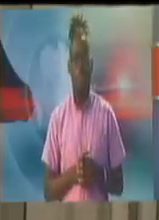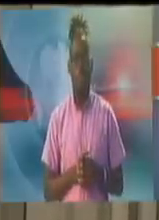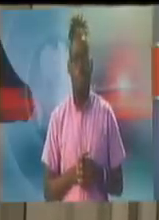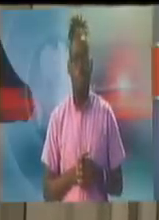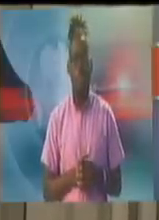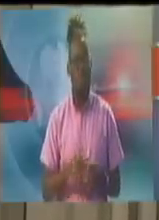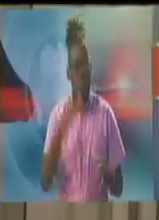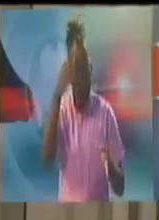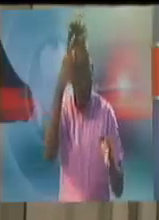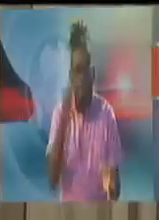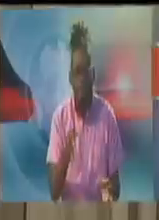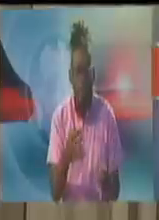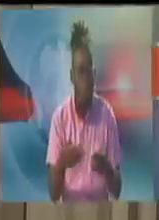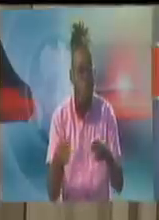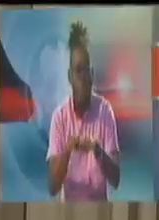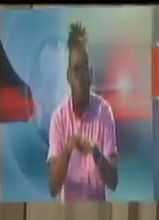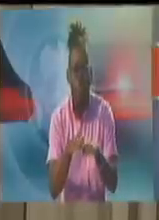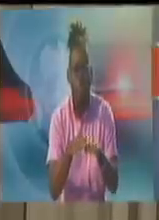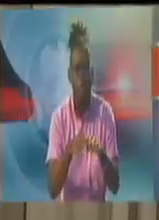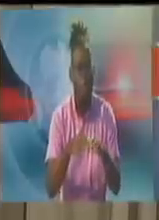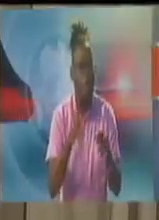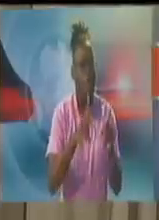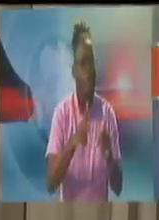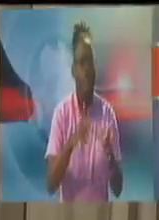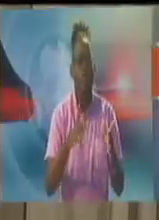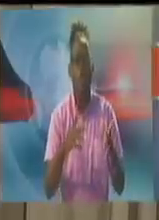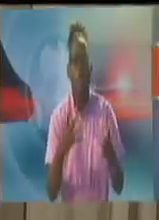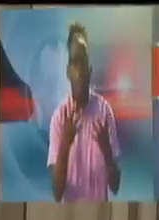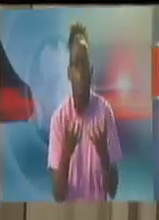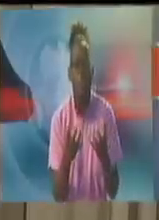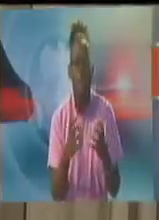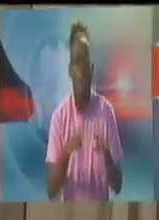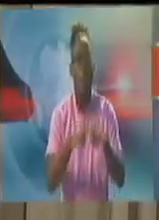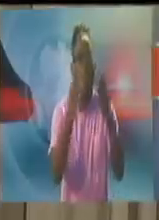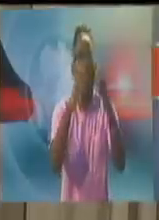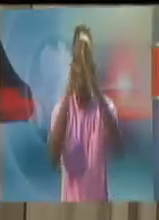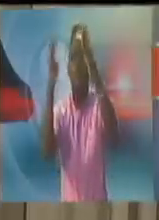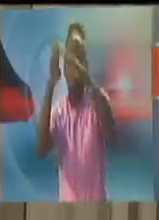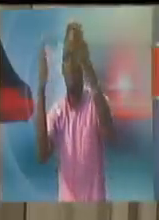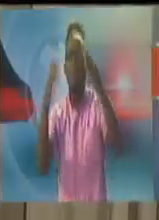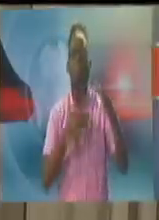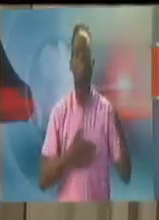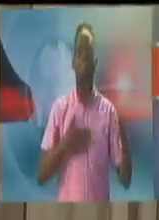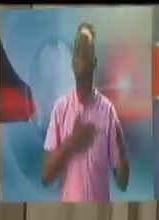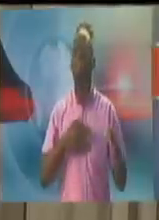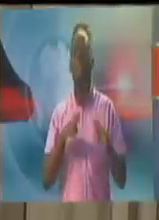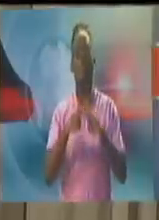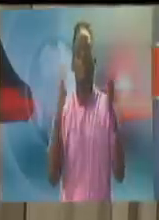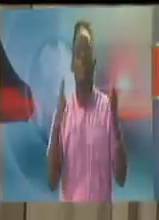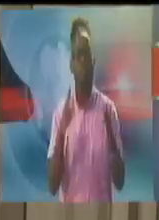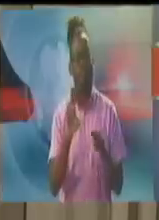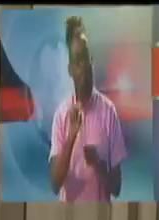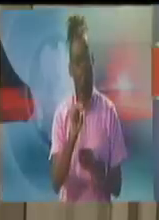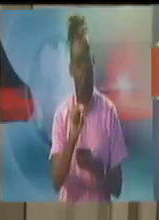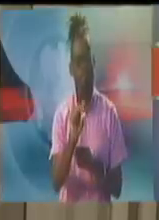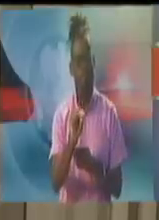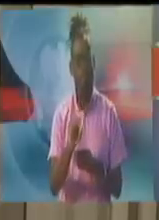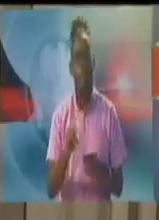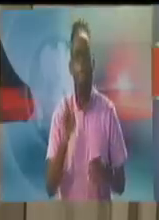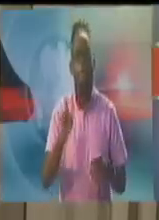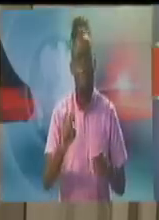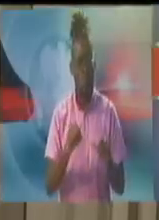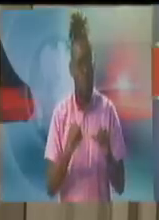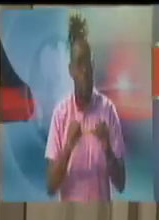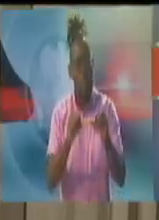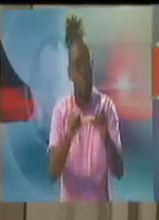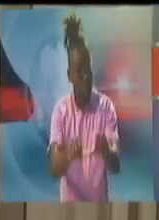closed compromised by nationals or non-nationals of Trinidad and Tobago using this particular CARICOM country as a